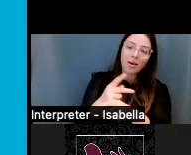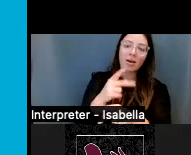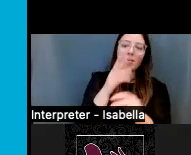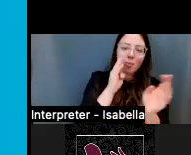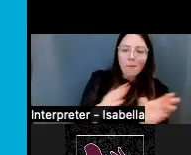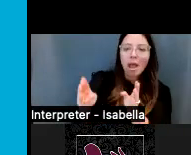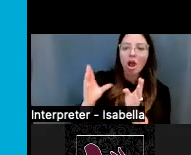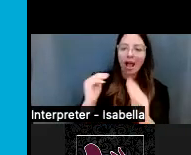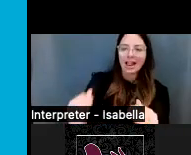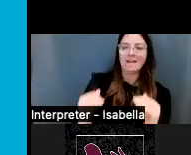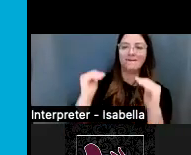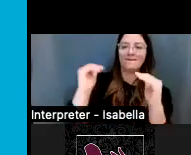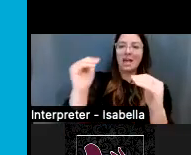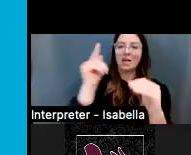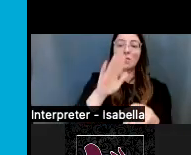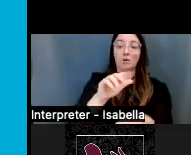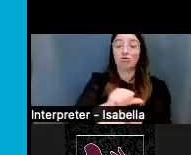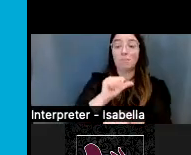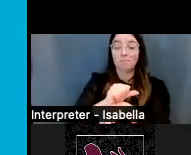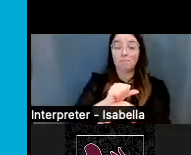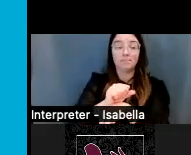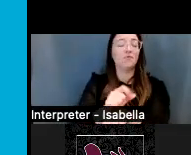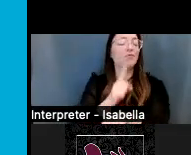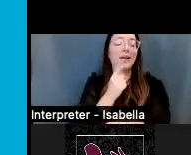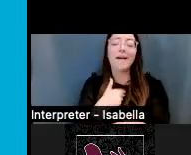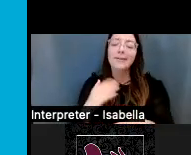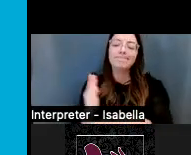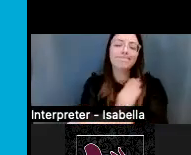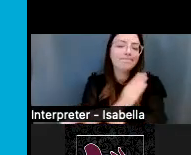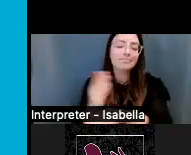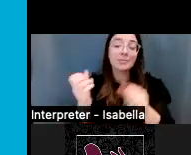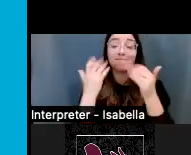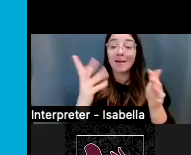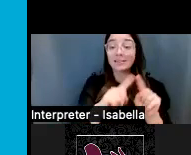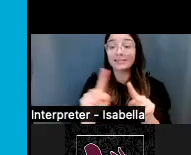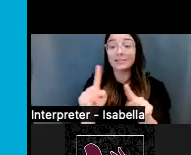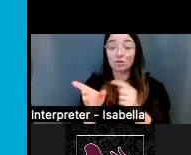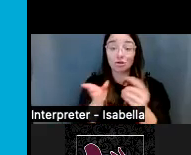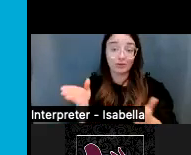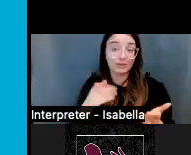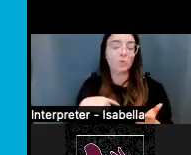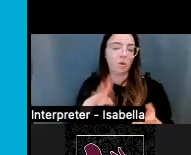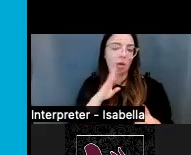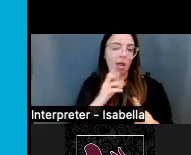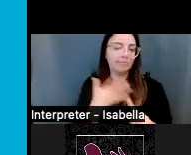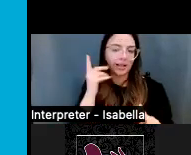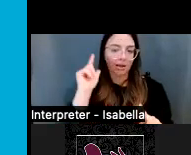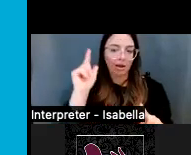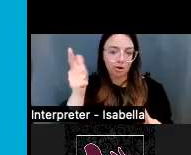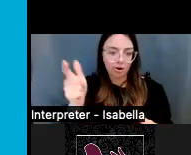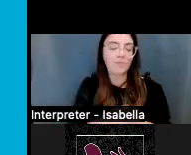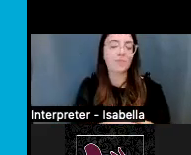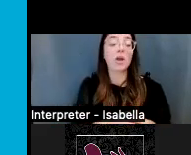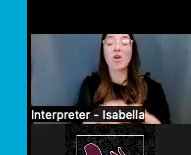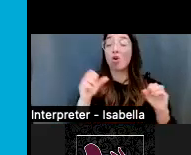in employment. And it provides a wide range of services, which we'll talk about more later, but they span from anything